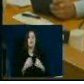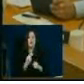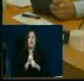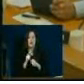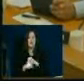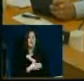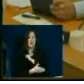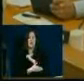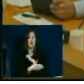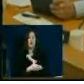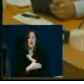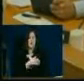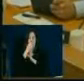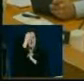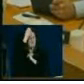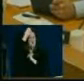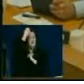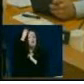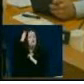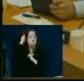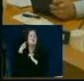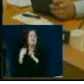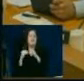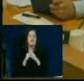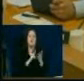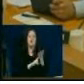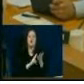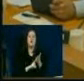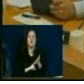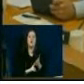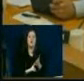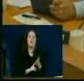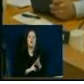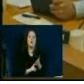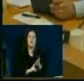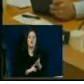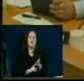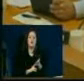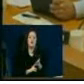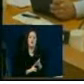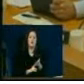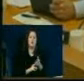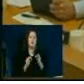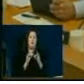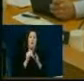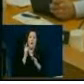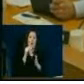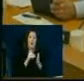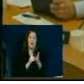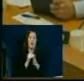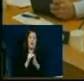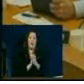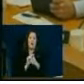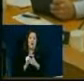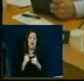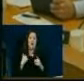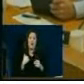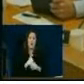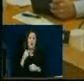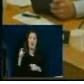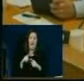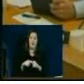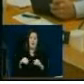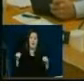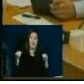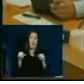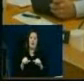this county into a contract that's worth $1 million that we're going to have to